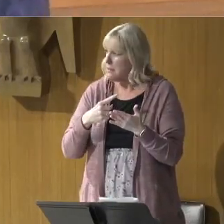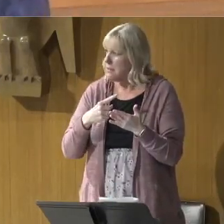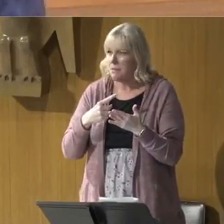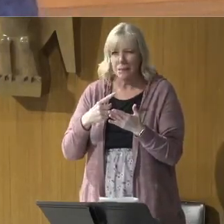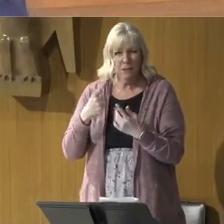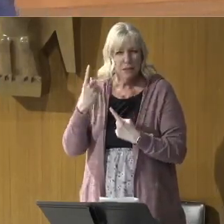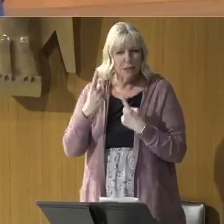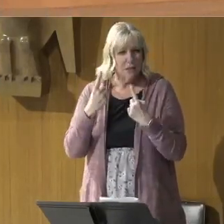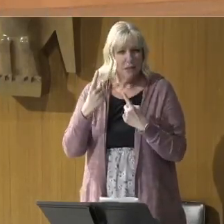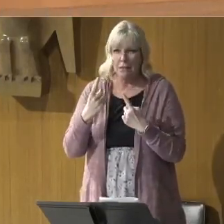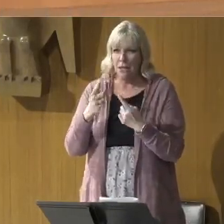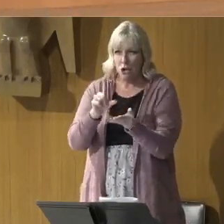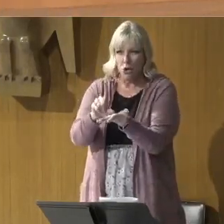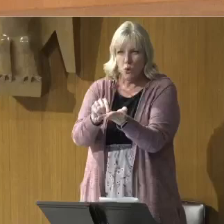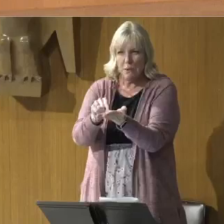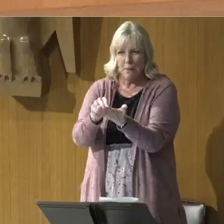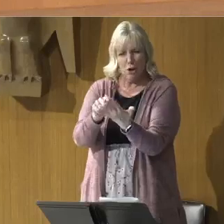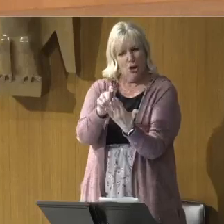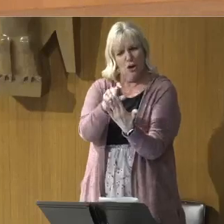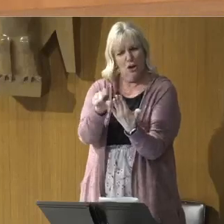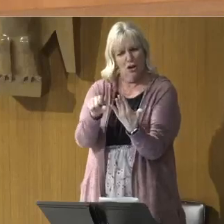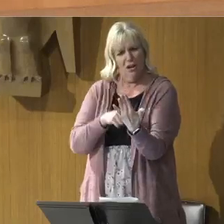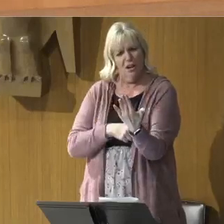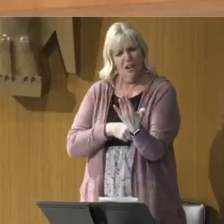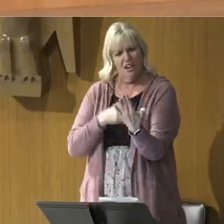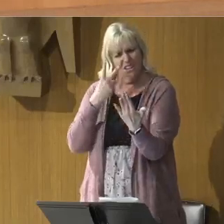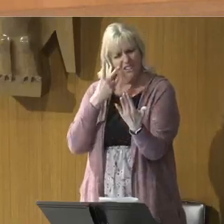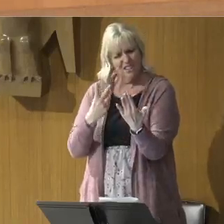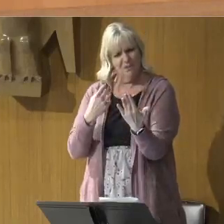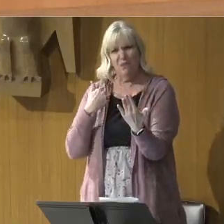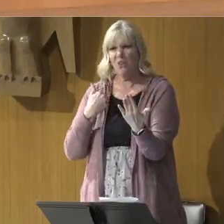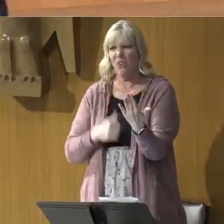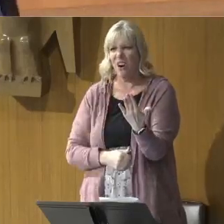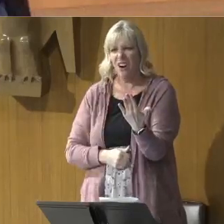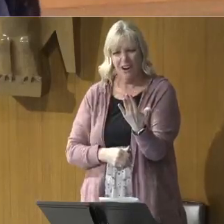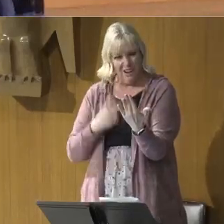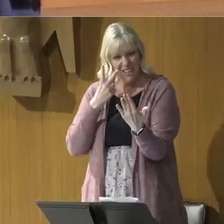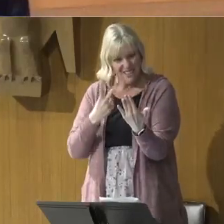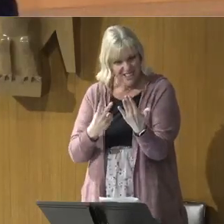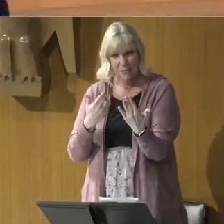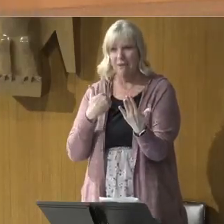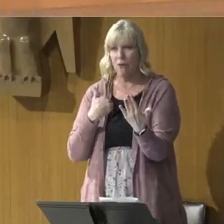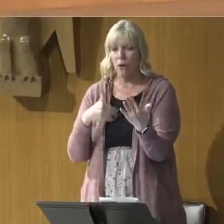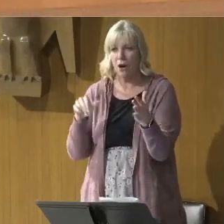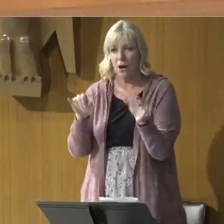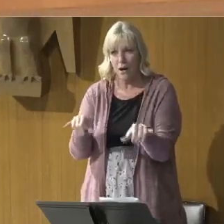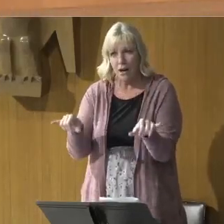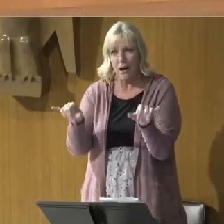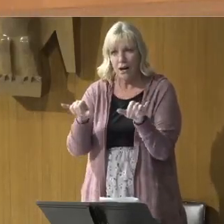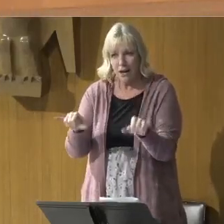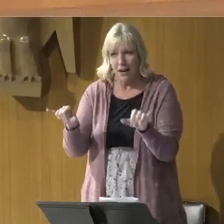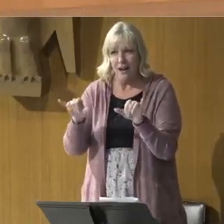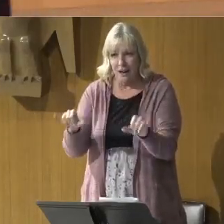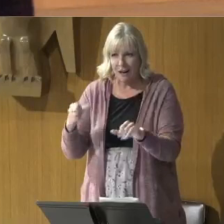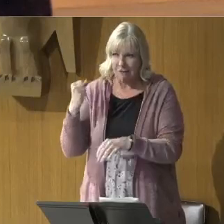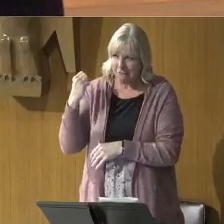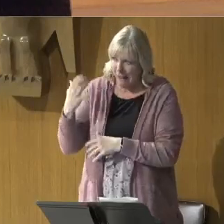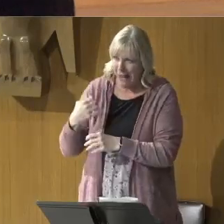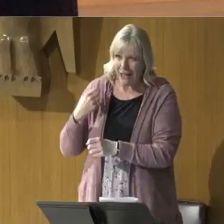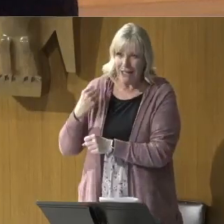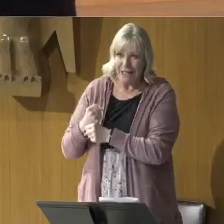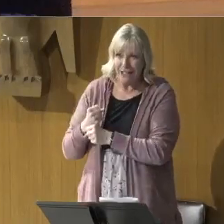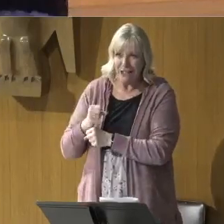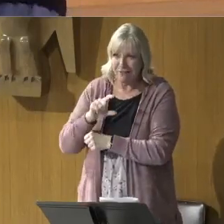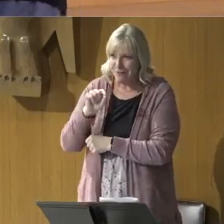our newspapers can be full of the same headlines that we have been struggling with decade after decade after